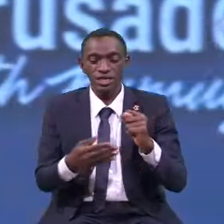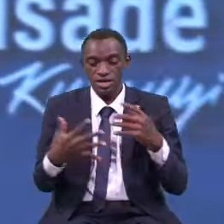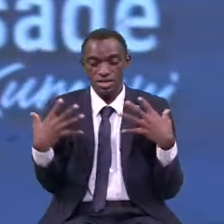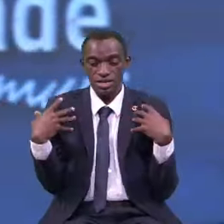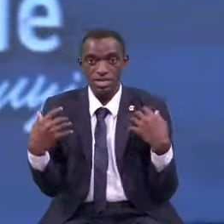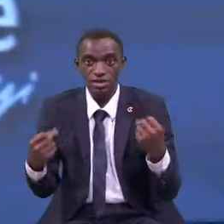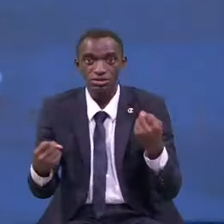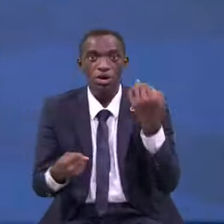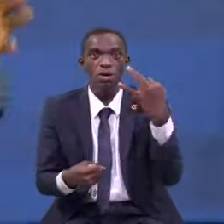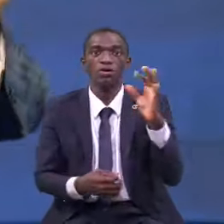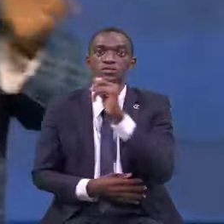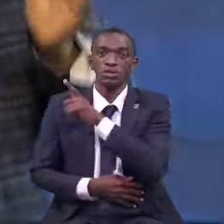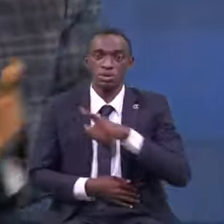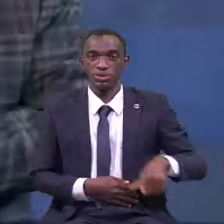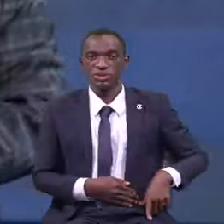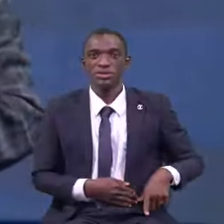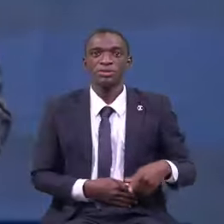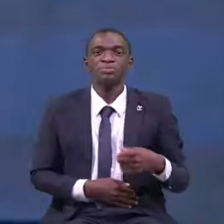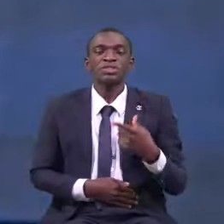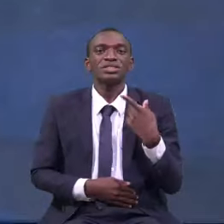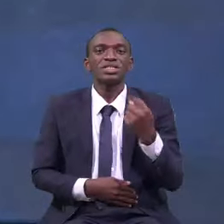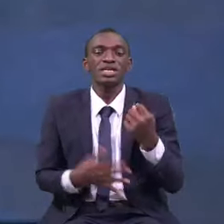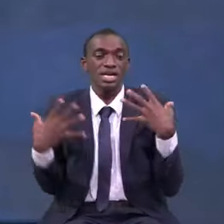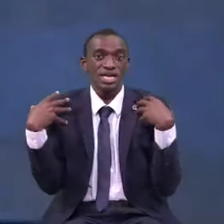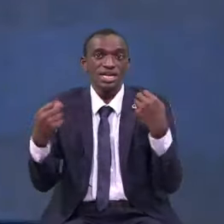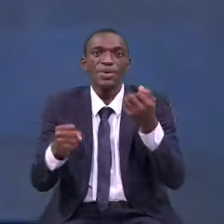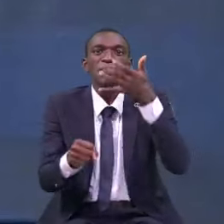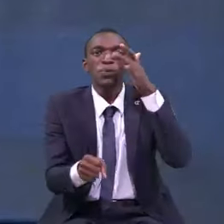the healing promise of the Lord